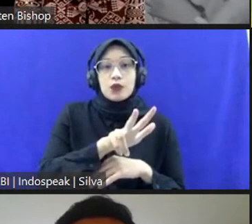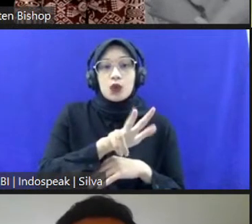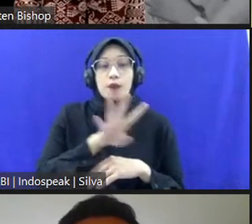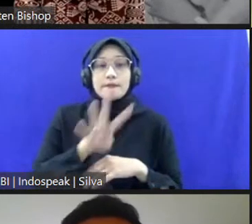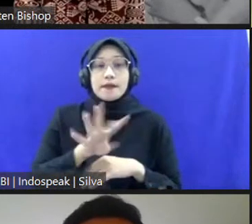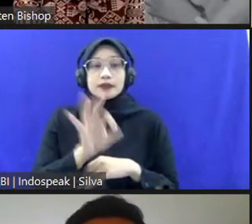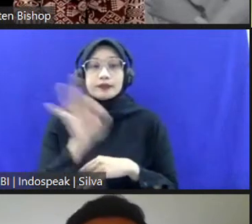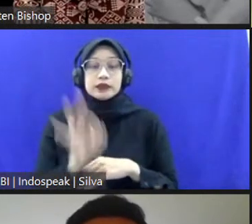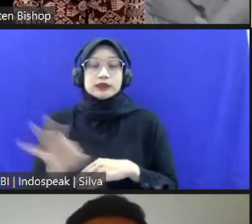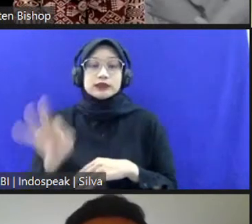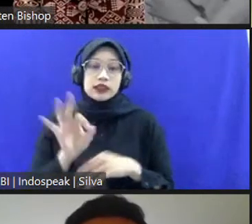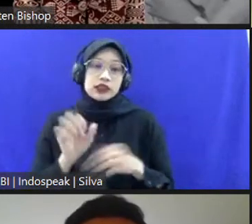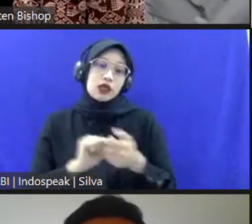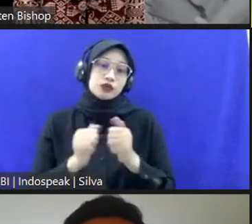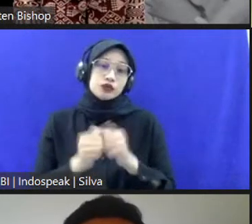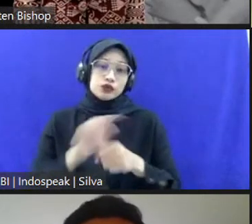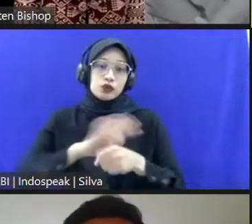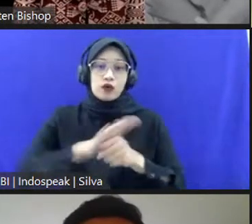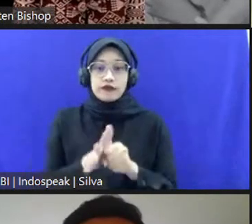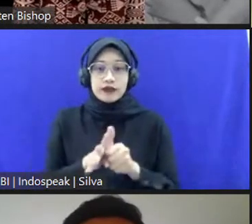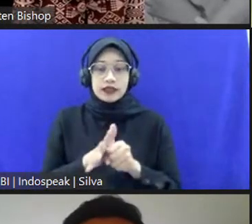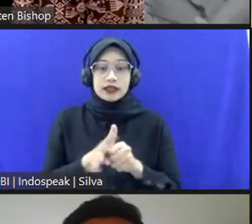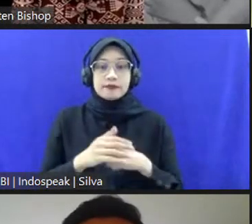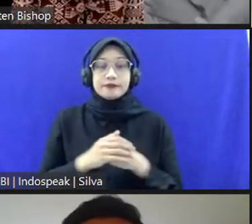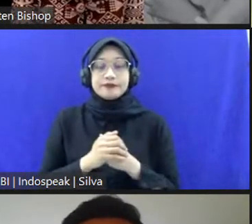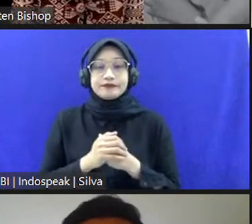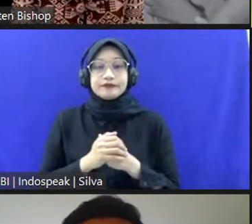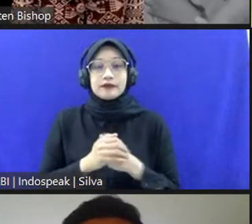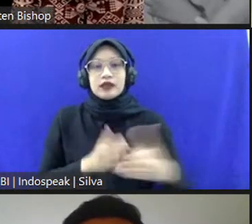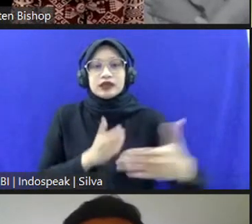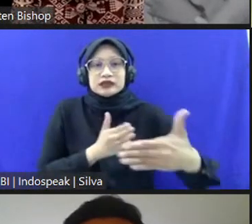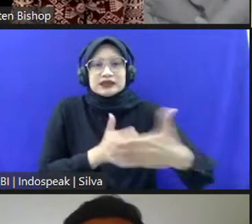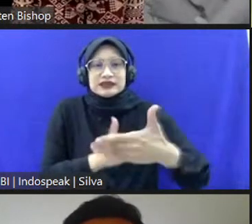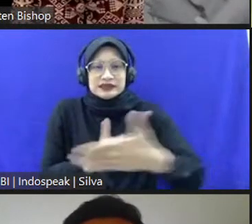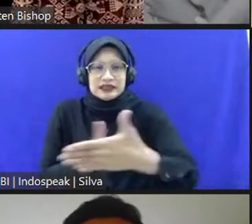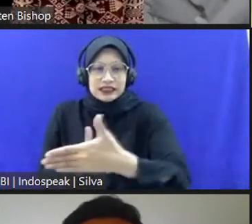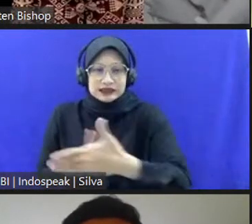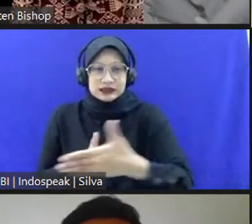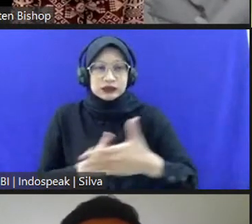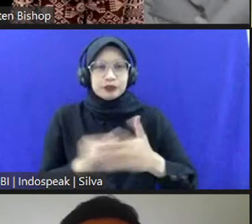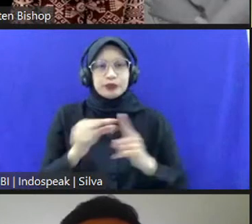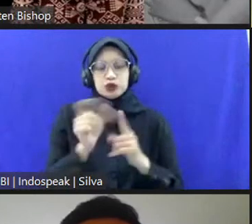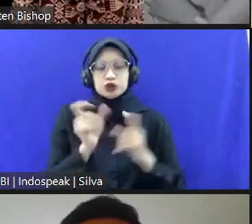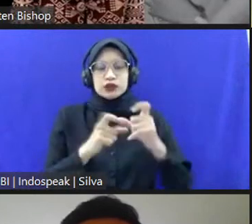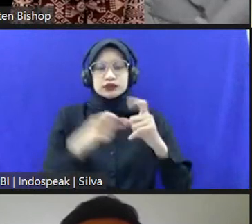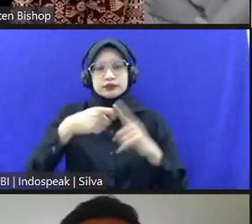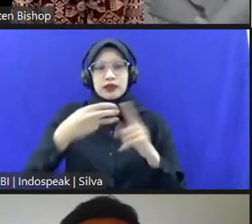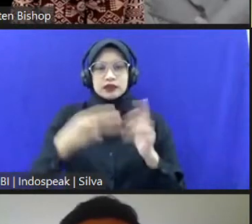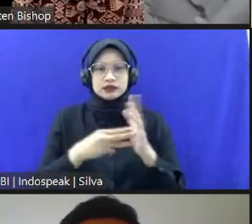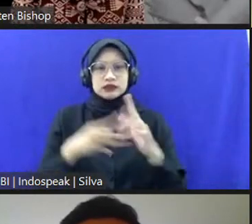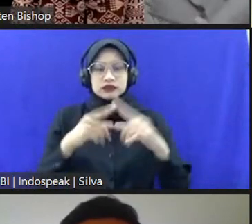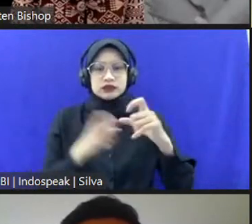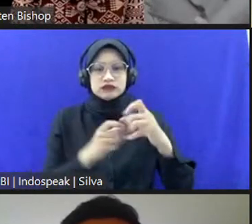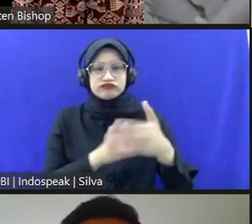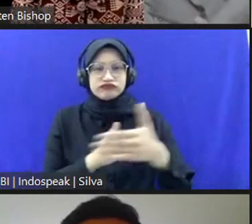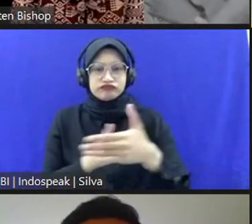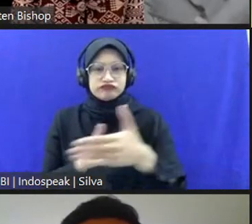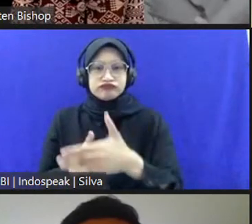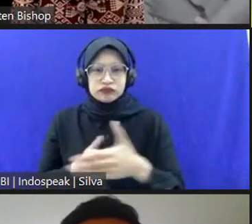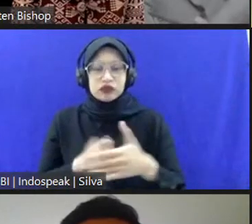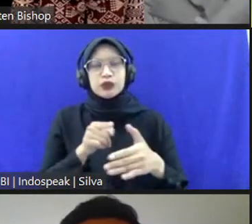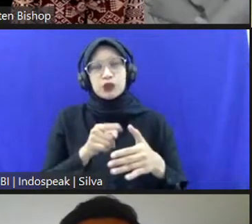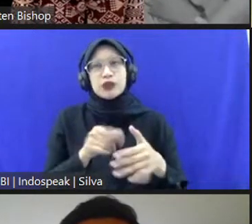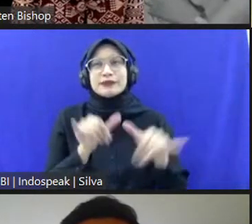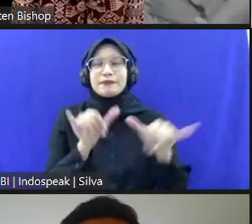The challenges faced by each of the puskesmas are the same but yet different,